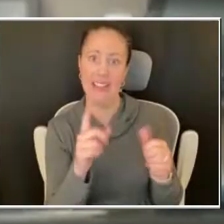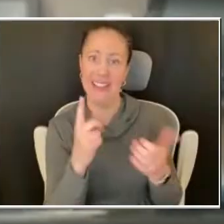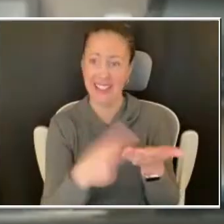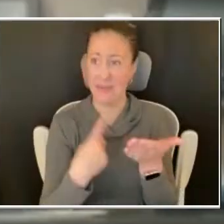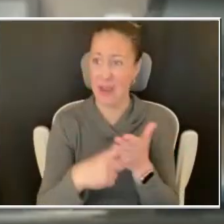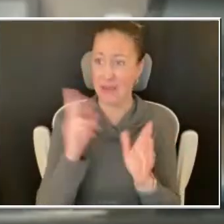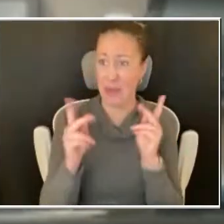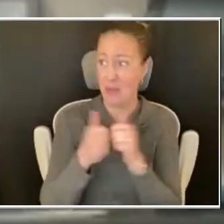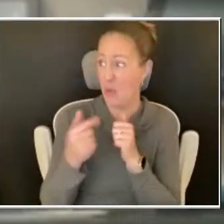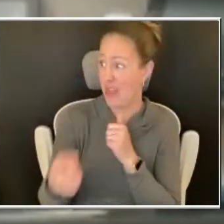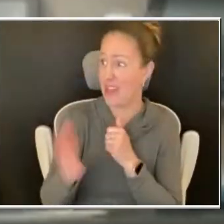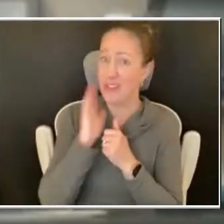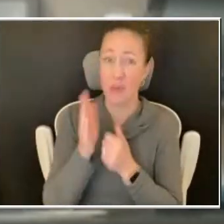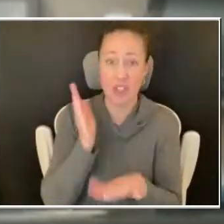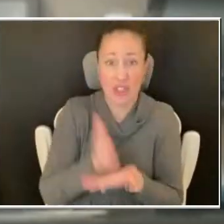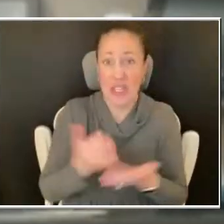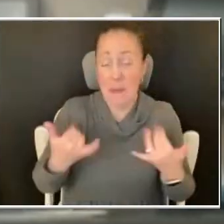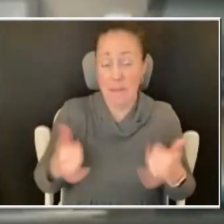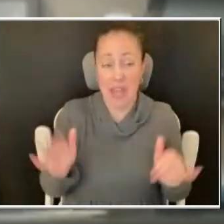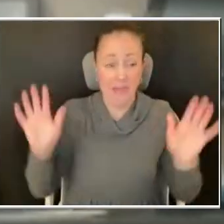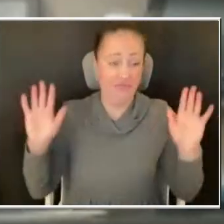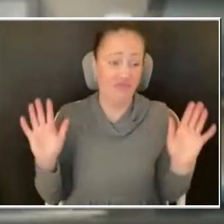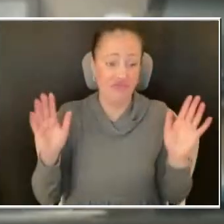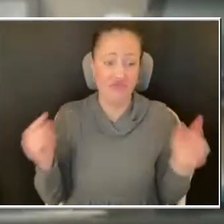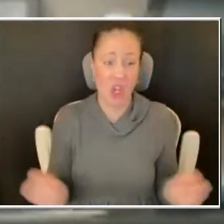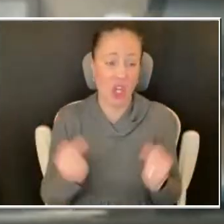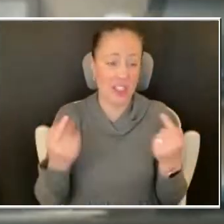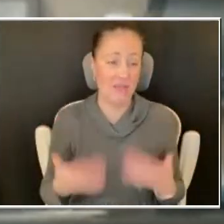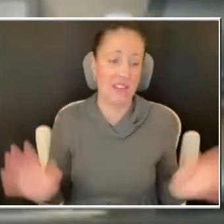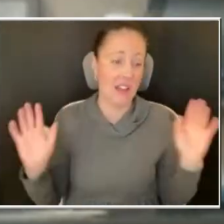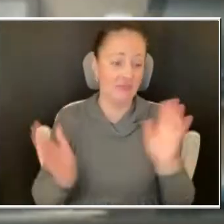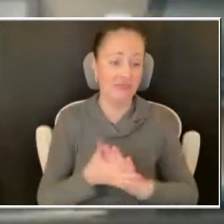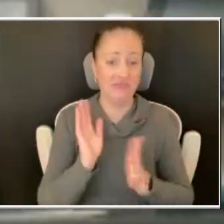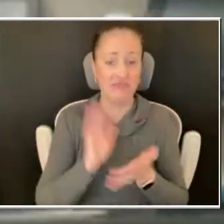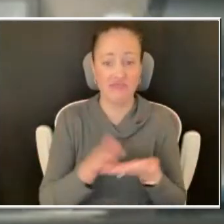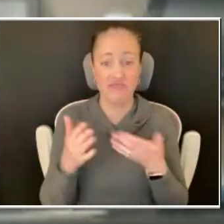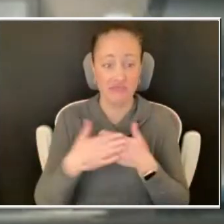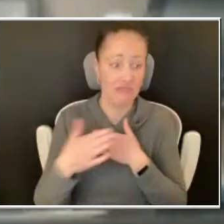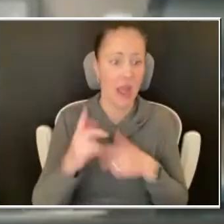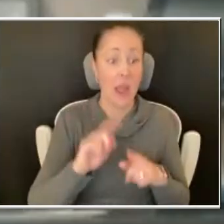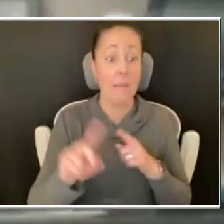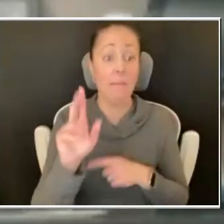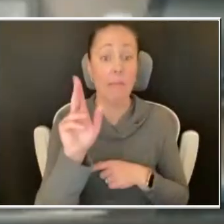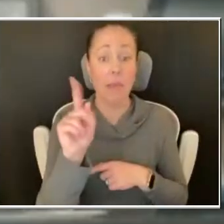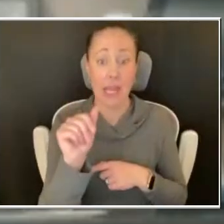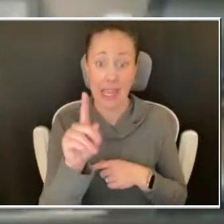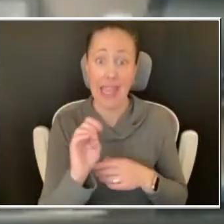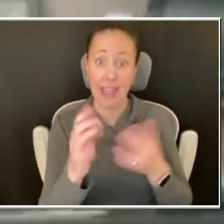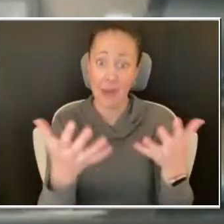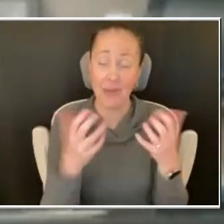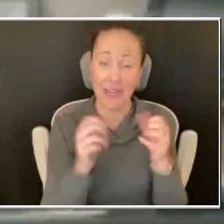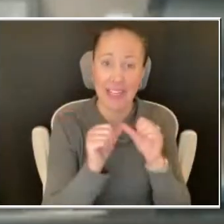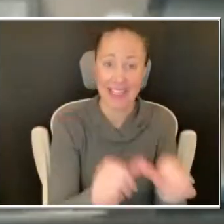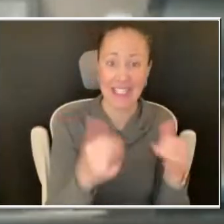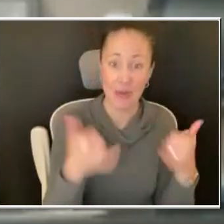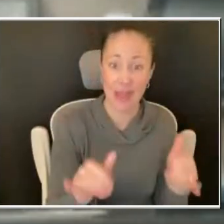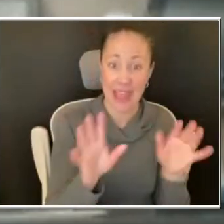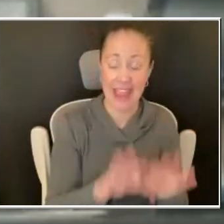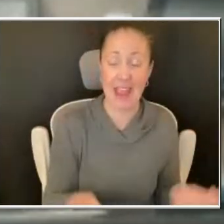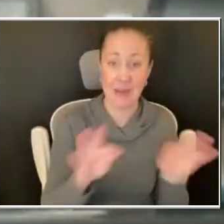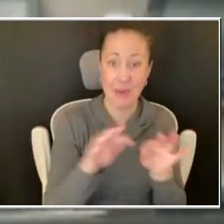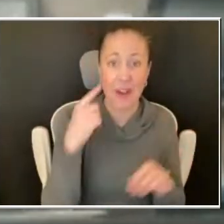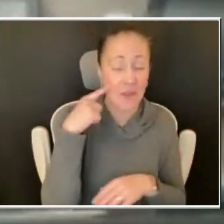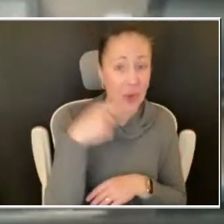just quit playing because it hurts, and that's how they'll go on with their life. But she was like, I really want to play. This was important to her. So she